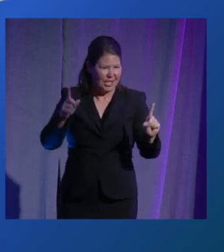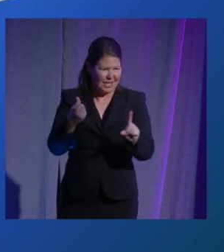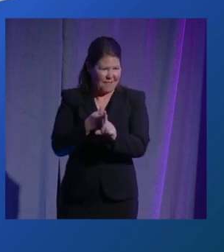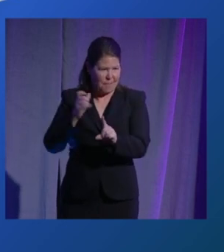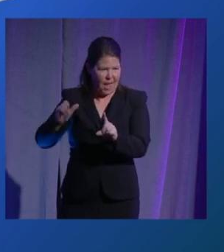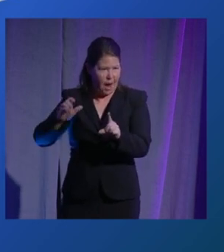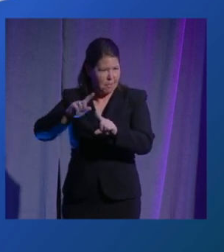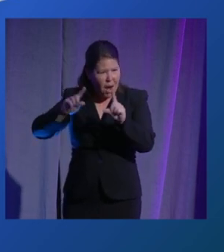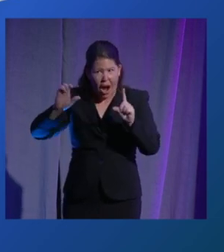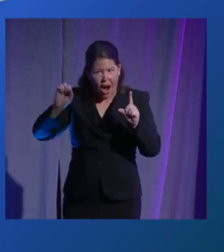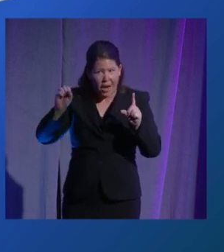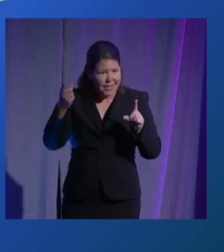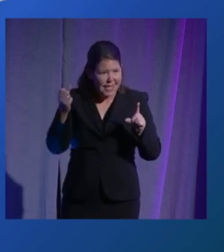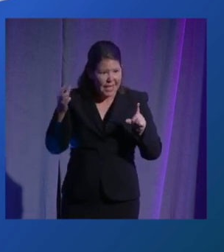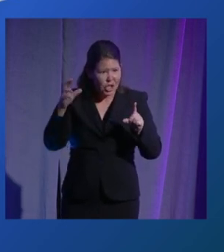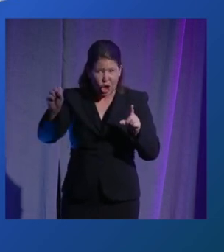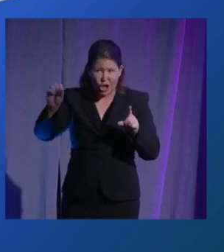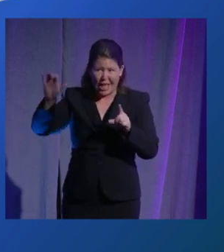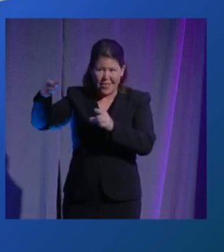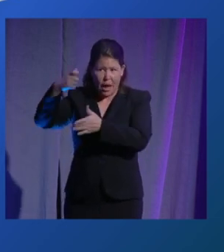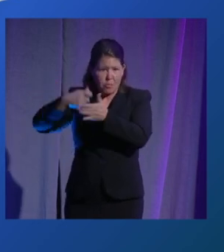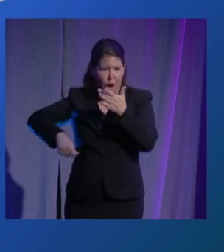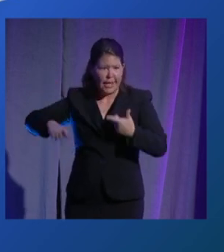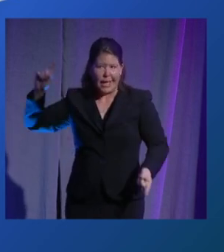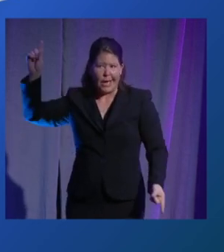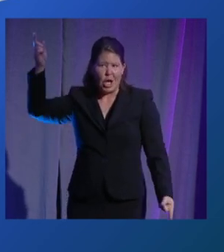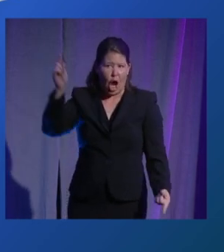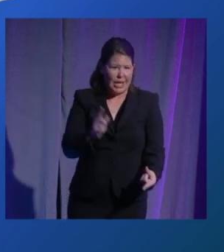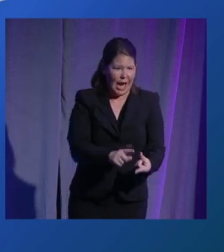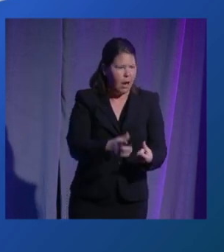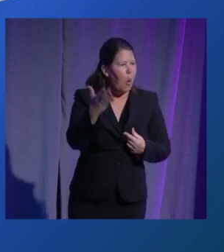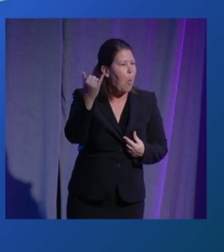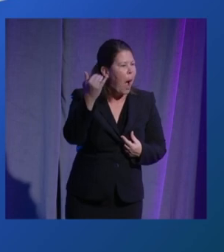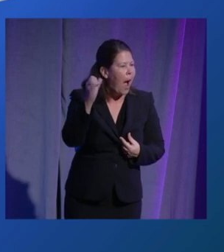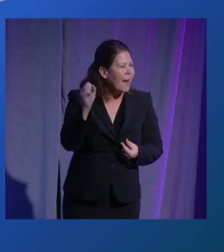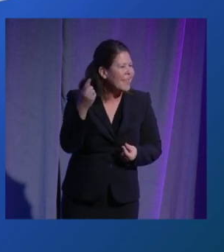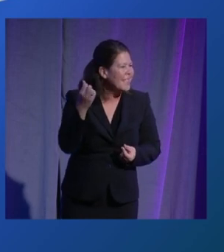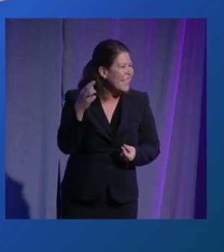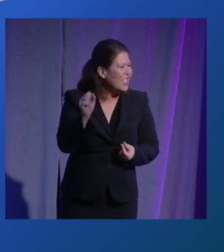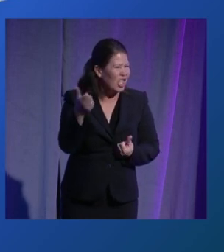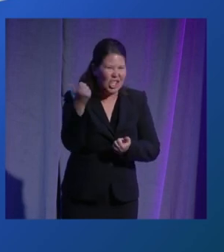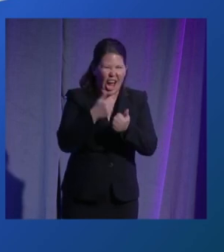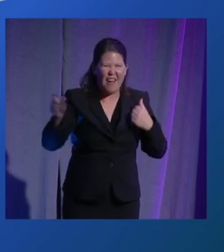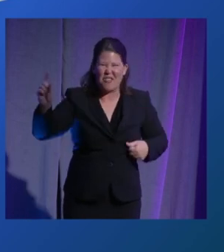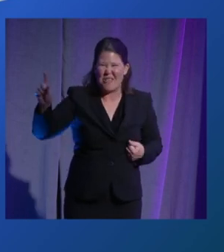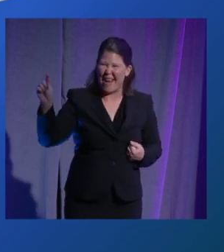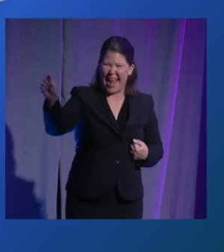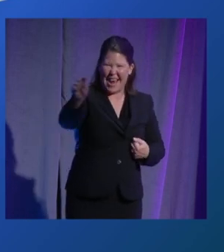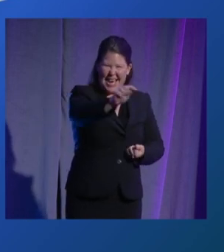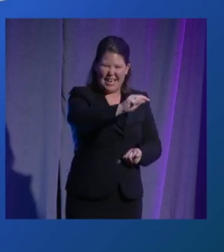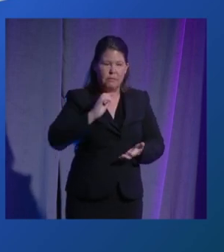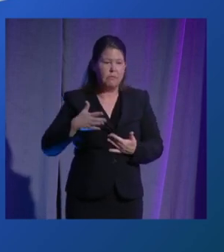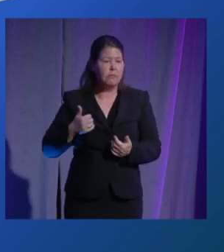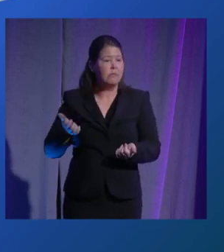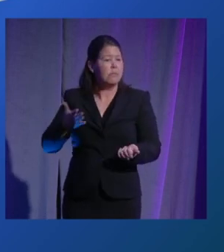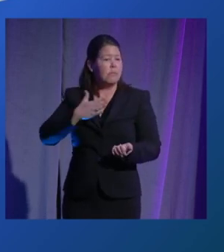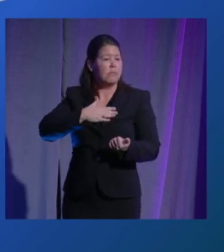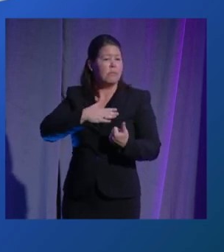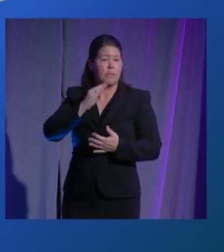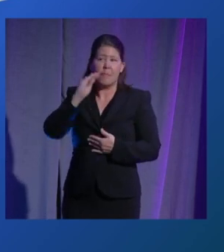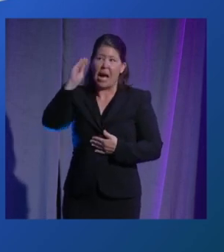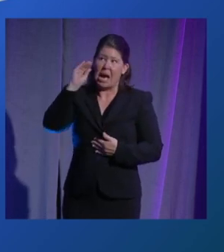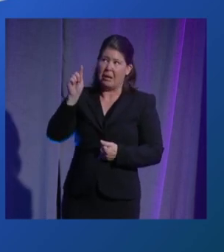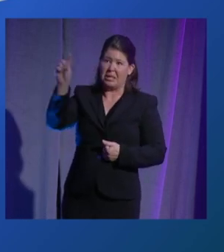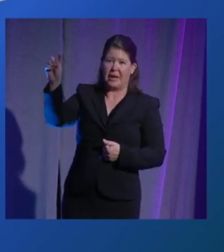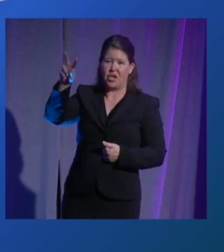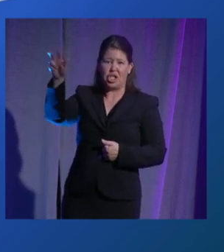of sensors is if you haven't noticed sensors are everywhere um right now I can pull out my phone and at our house in Virginia which is currently empty I